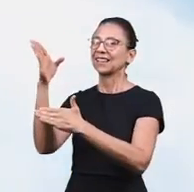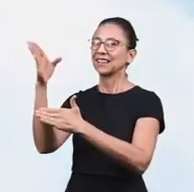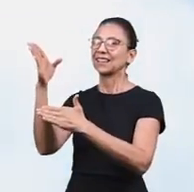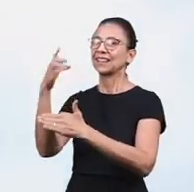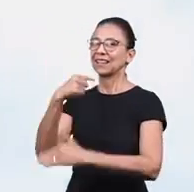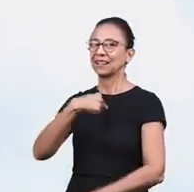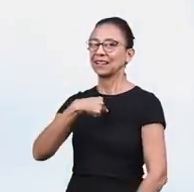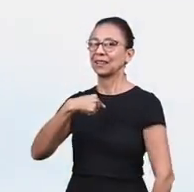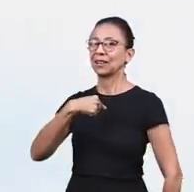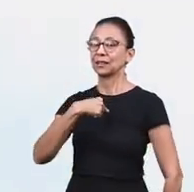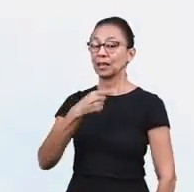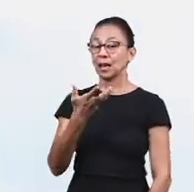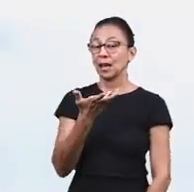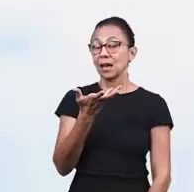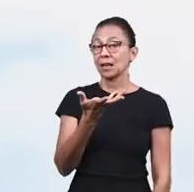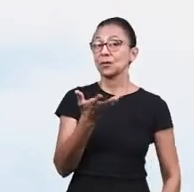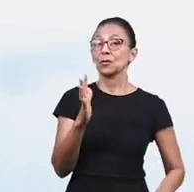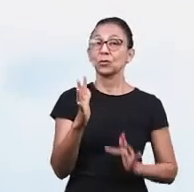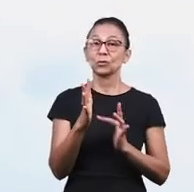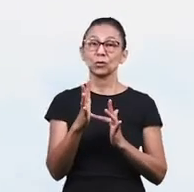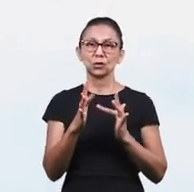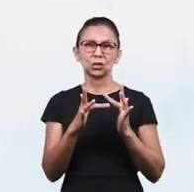I want Jesus to save me.